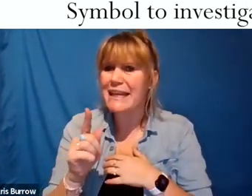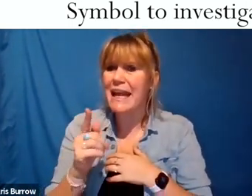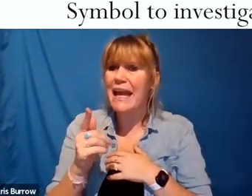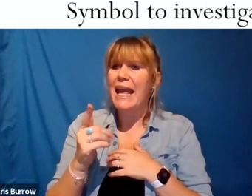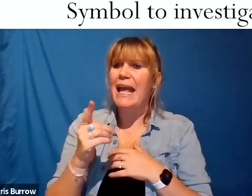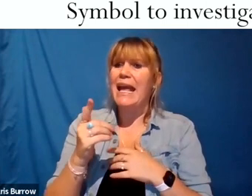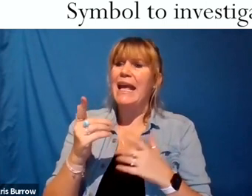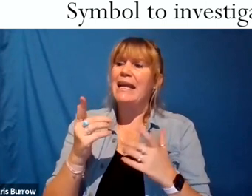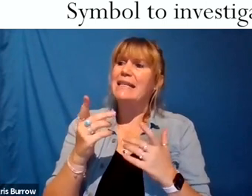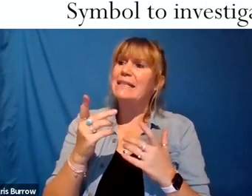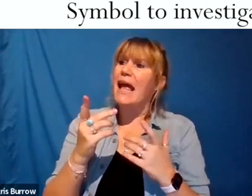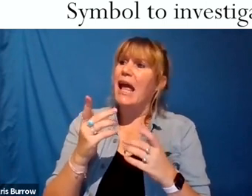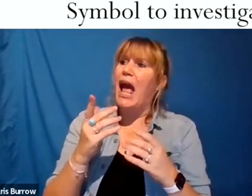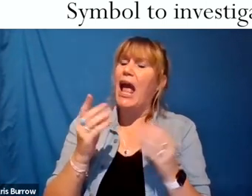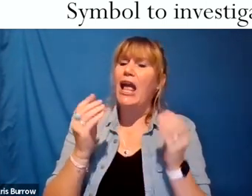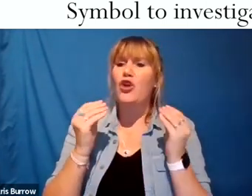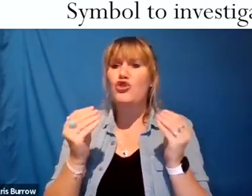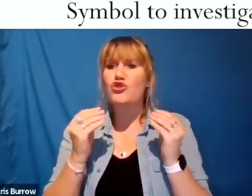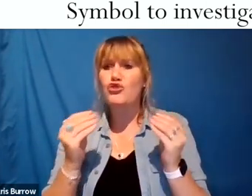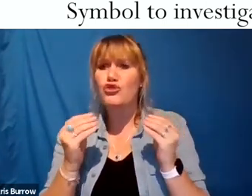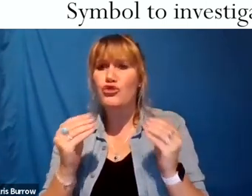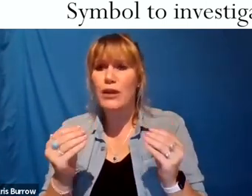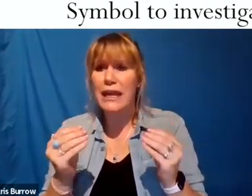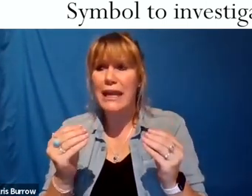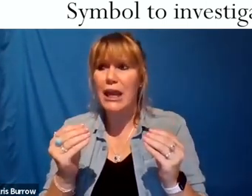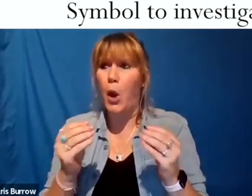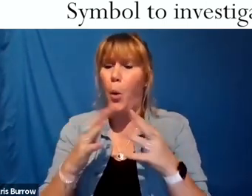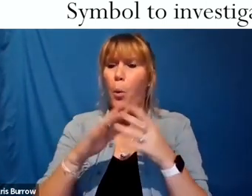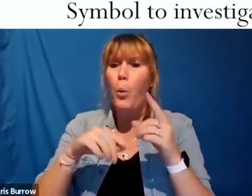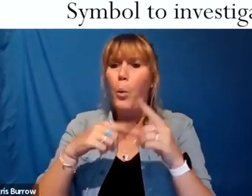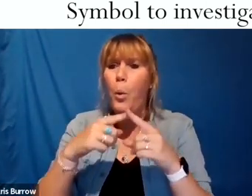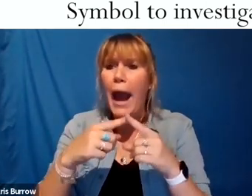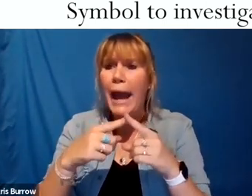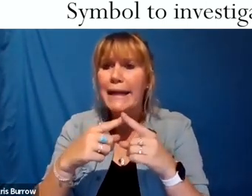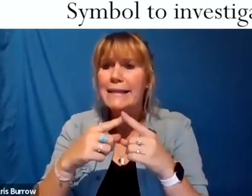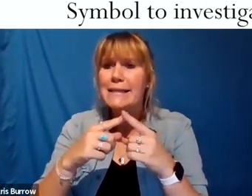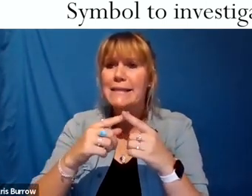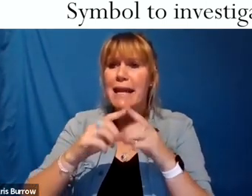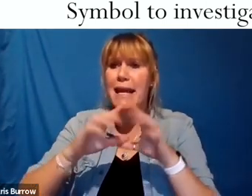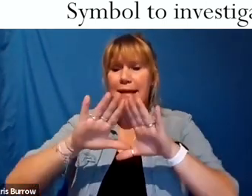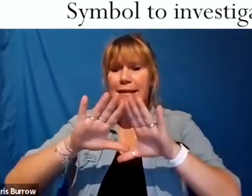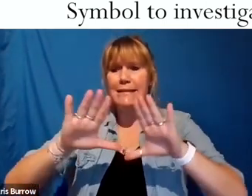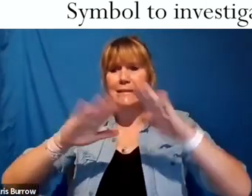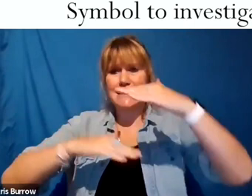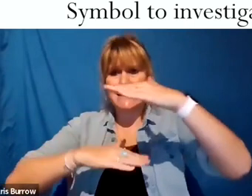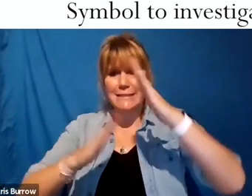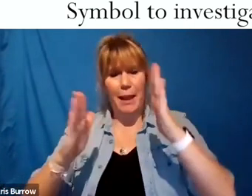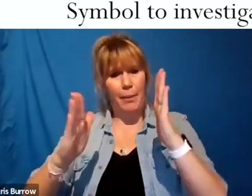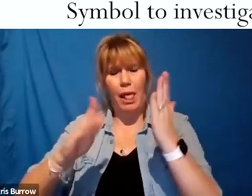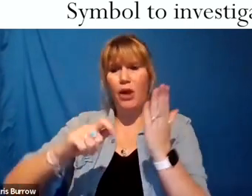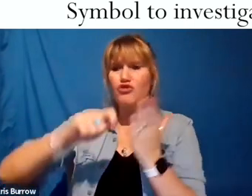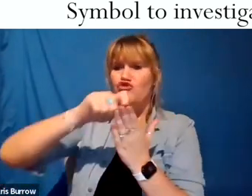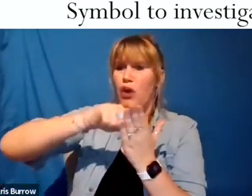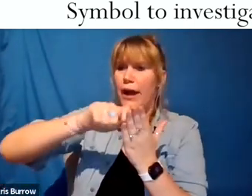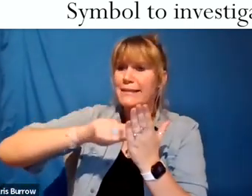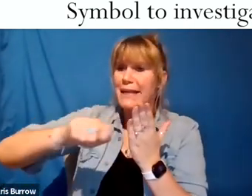writing, where you would write on the wax tablet and then wipe away your words, but the images of the traces of what had been